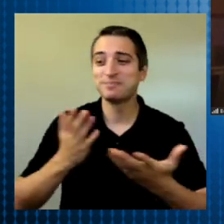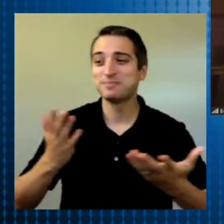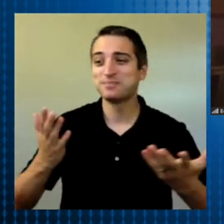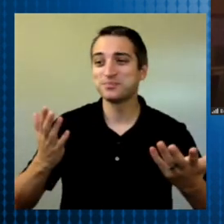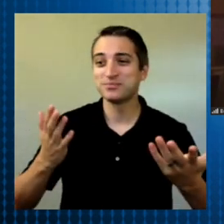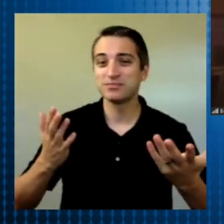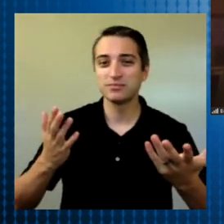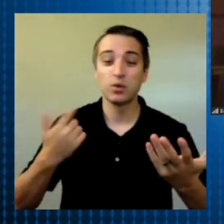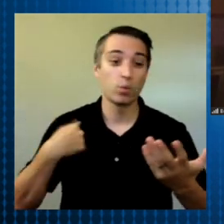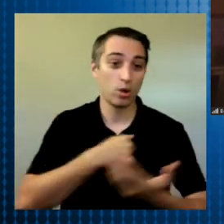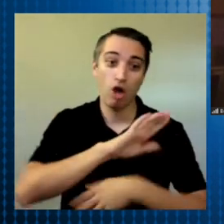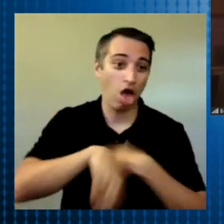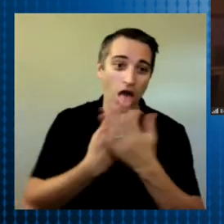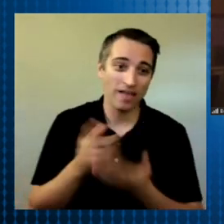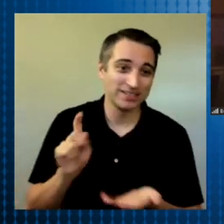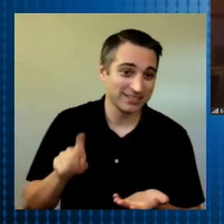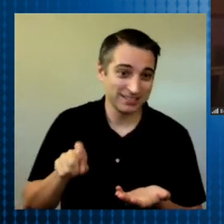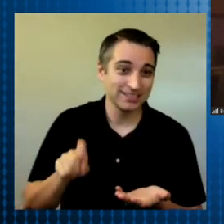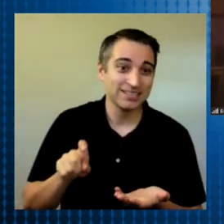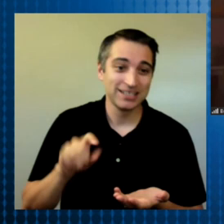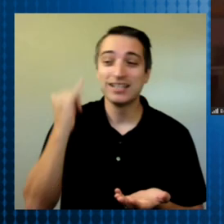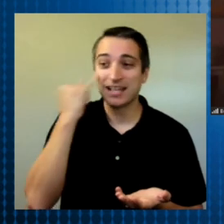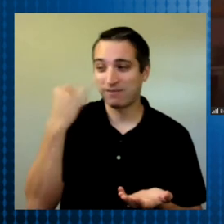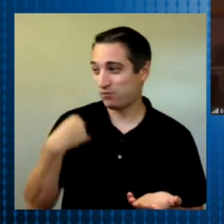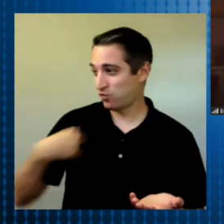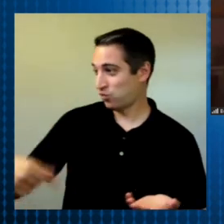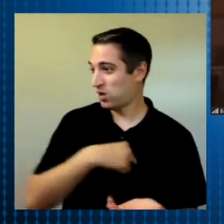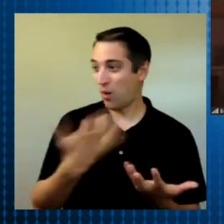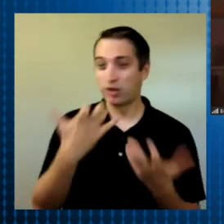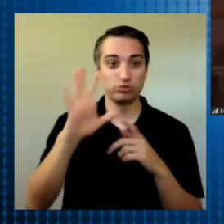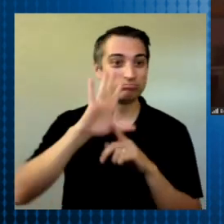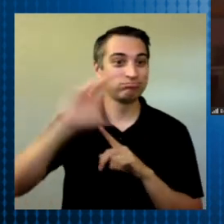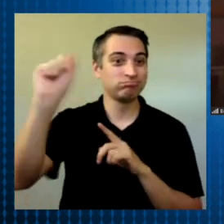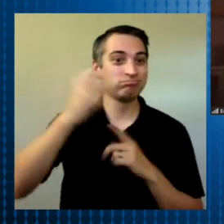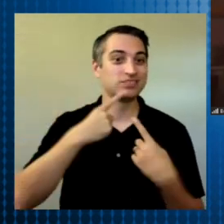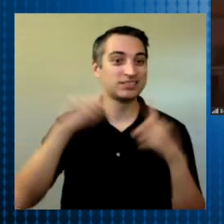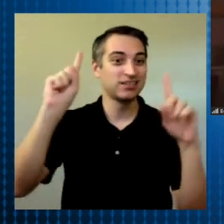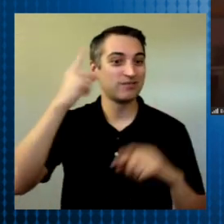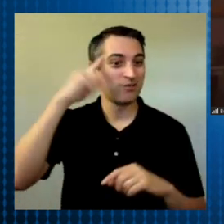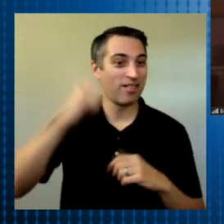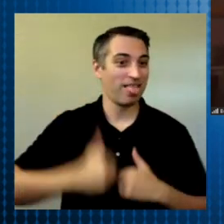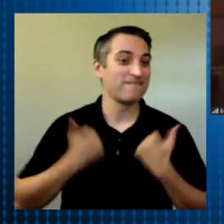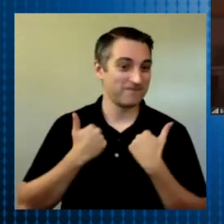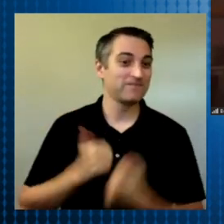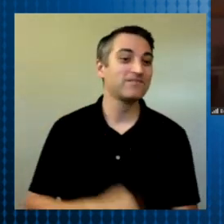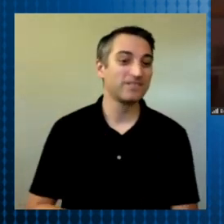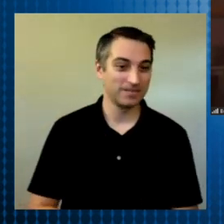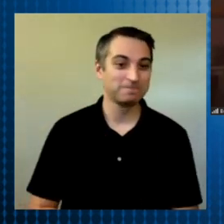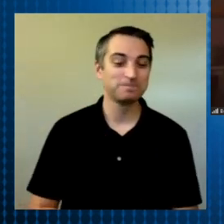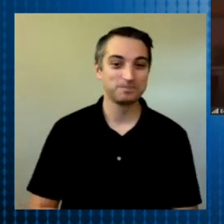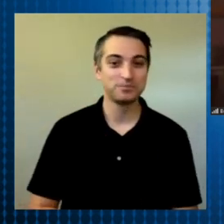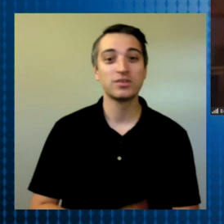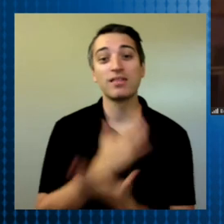we all need if we're going to be successful in life. So, you know, thank you. We just want to